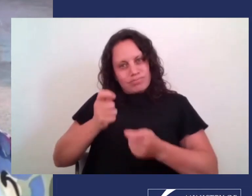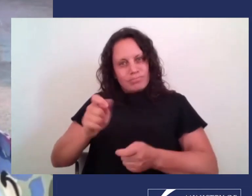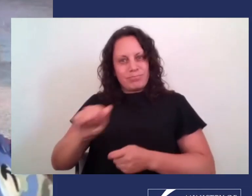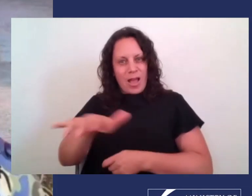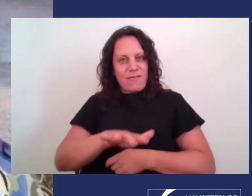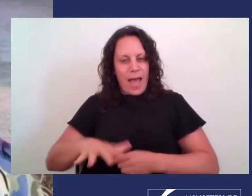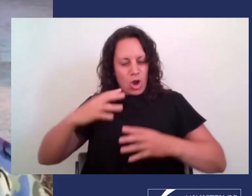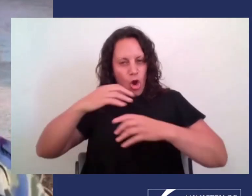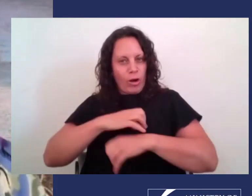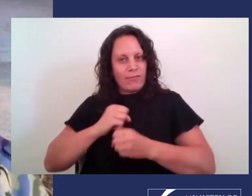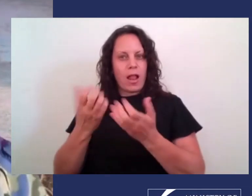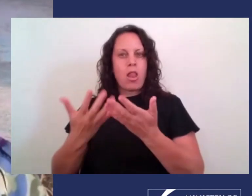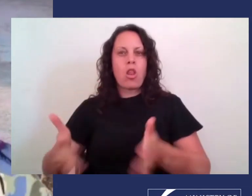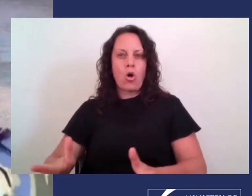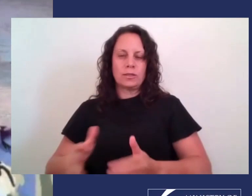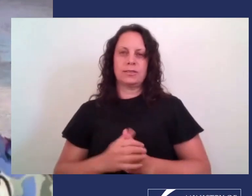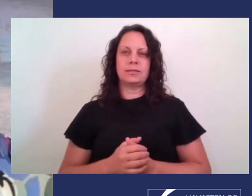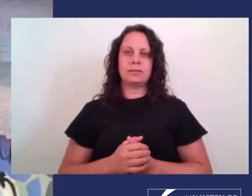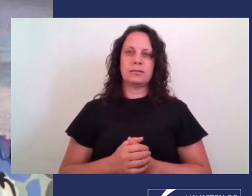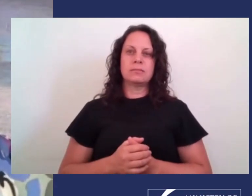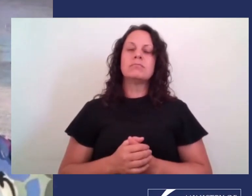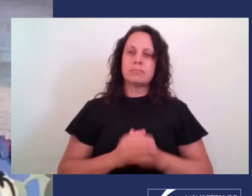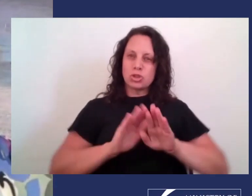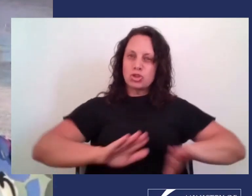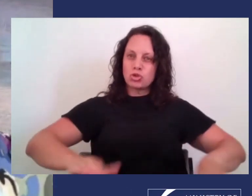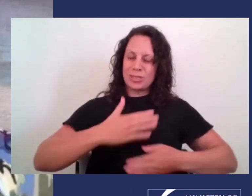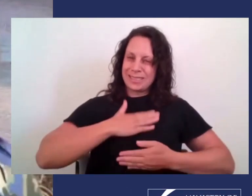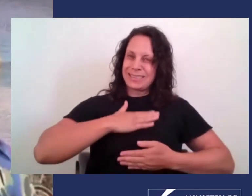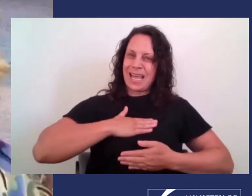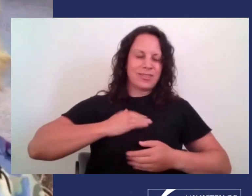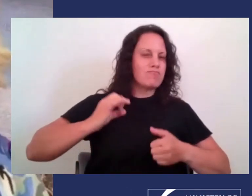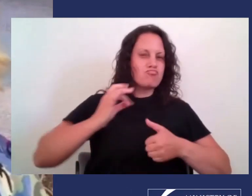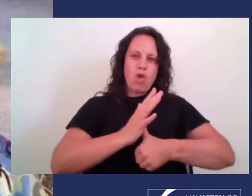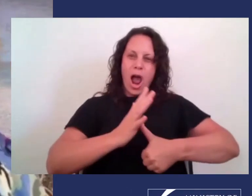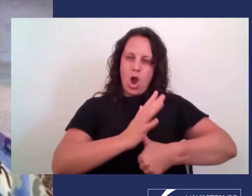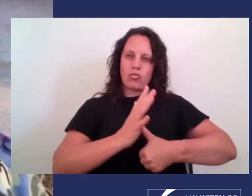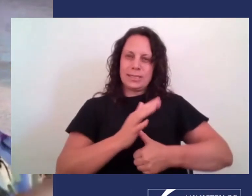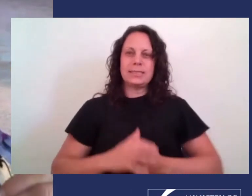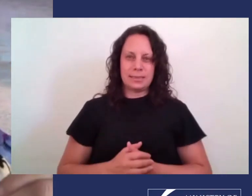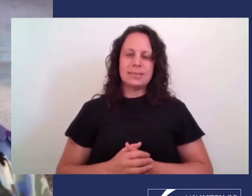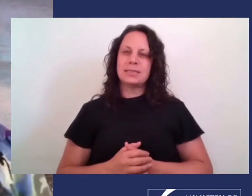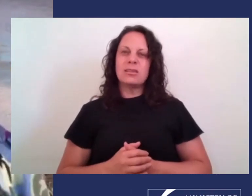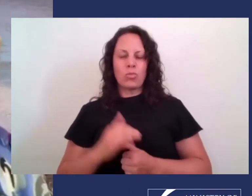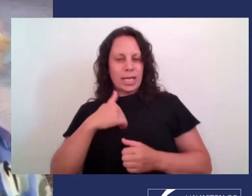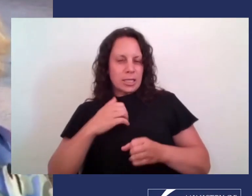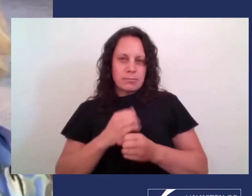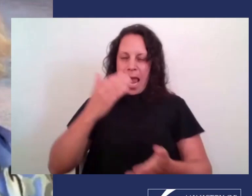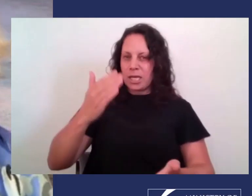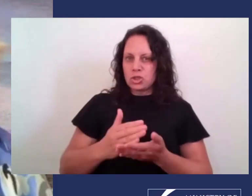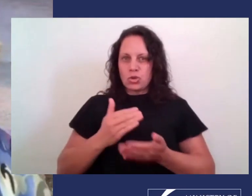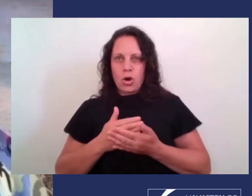pani. So tamariki safety is our utmost priority. And so we've got to navigate this and navigate with